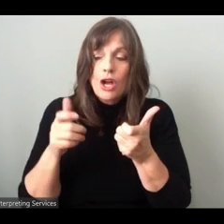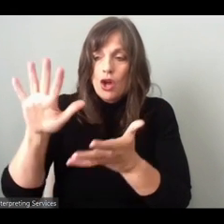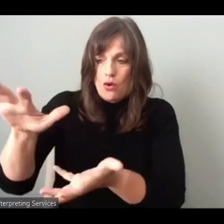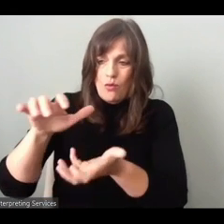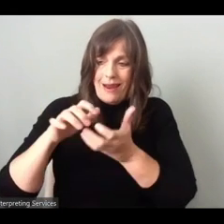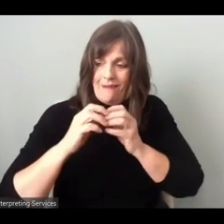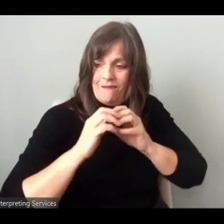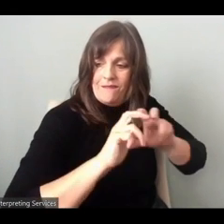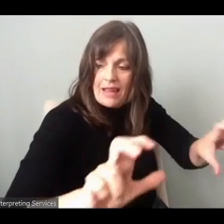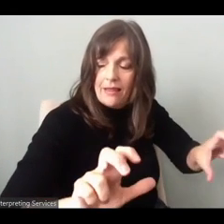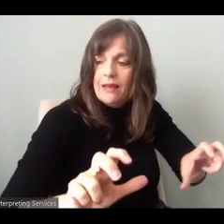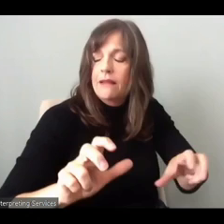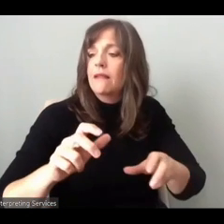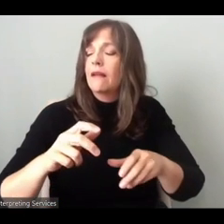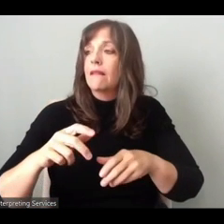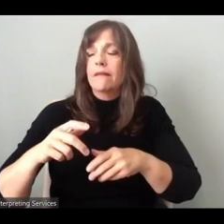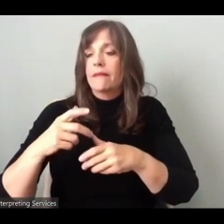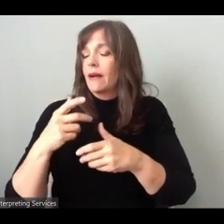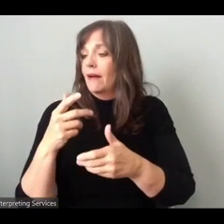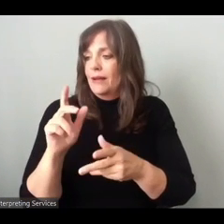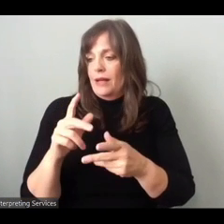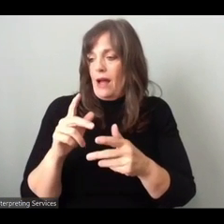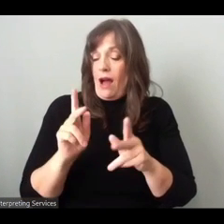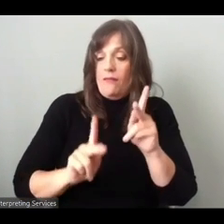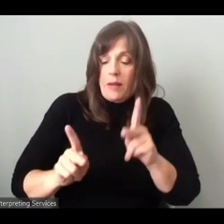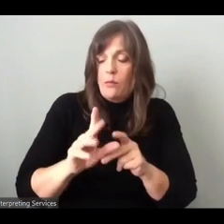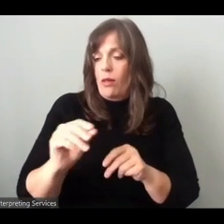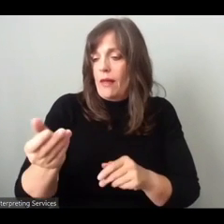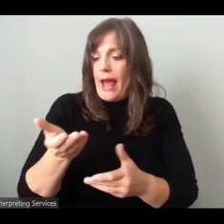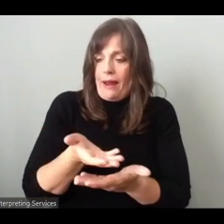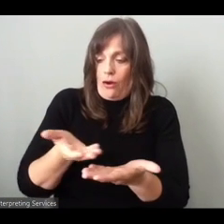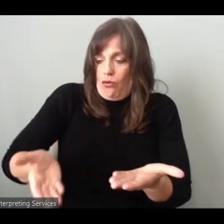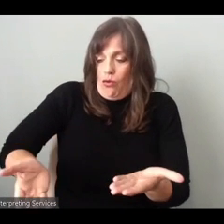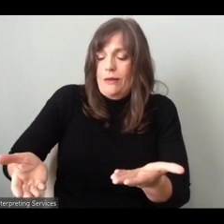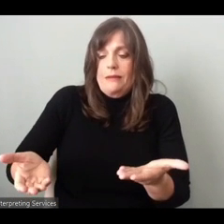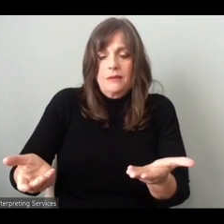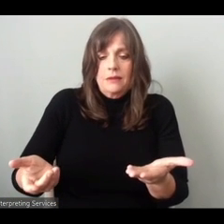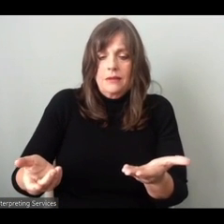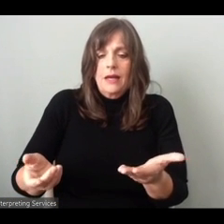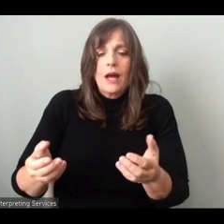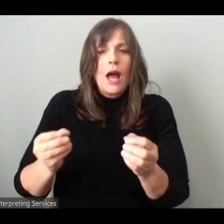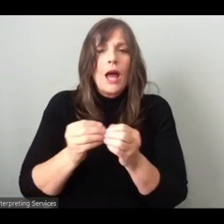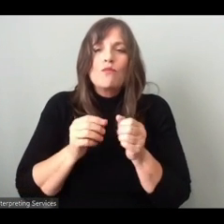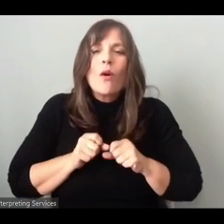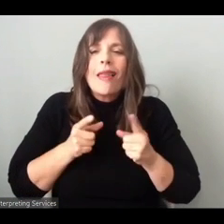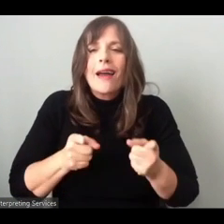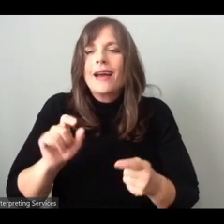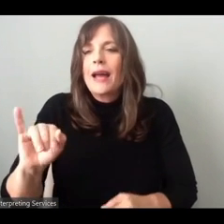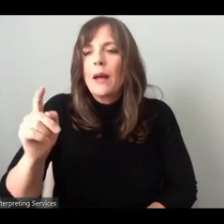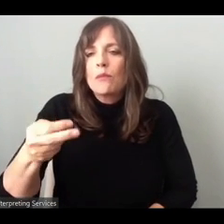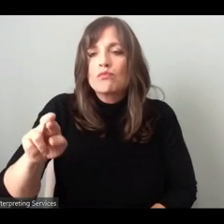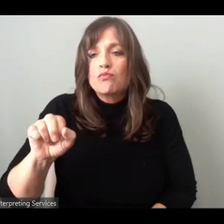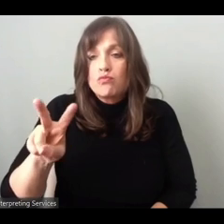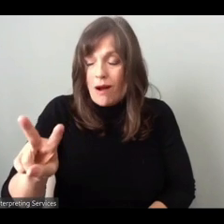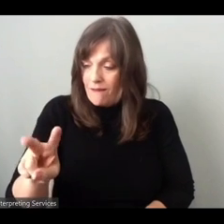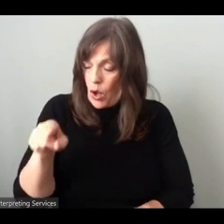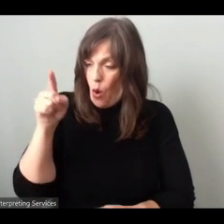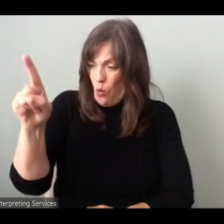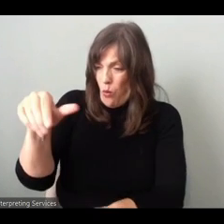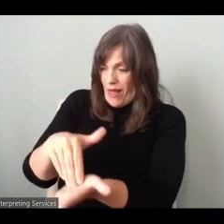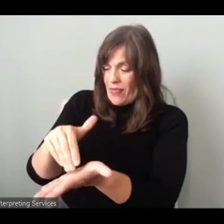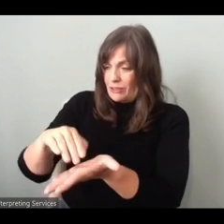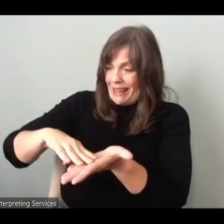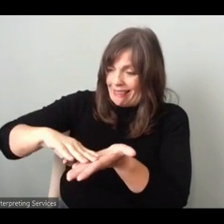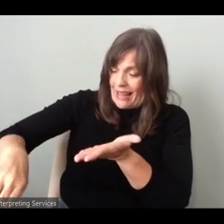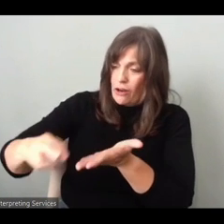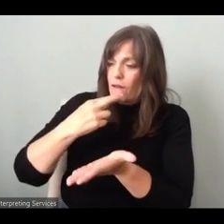of people and goods in almost an improvisational way. Can we put 1,000 laid off restaurant workers to work